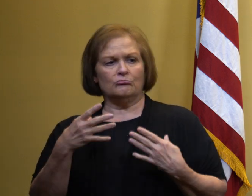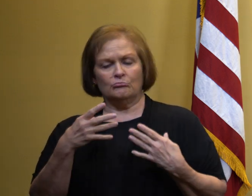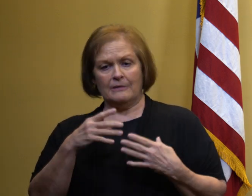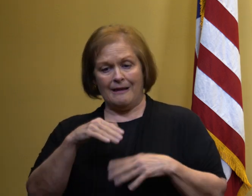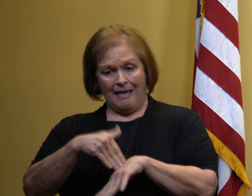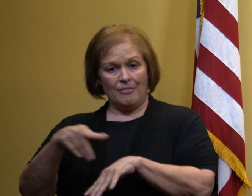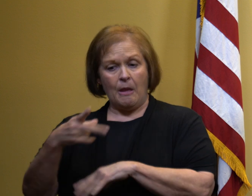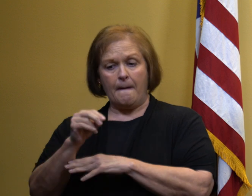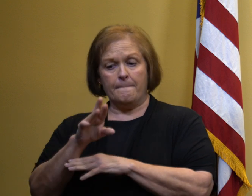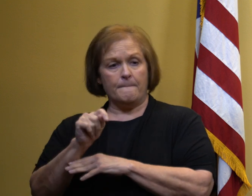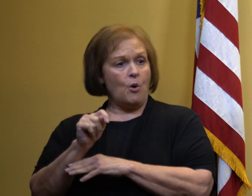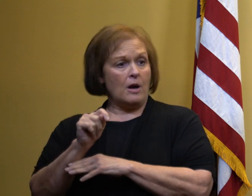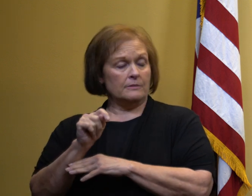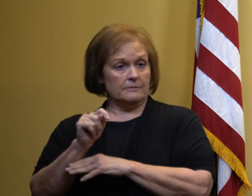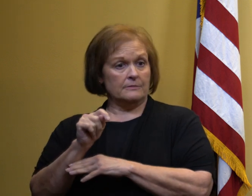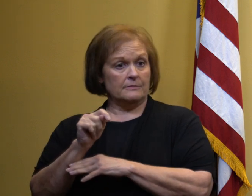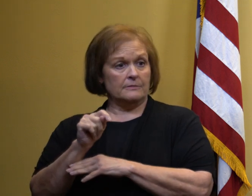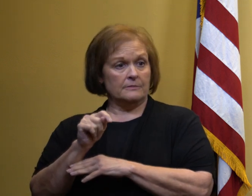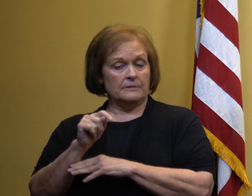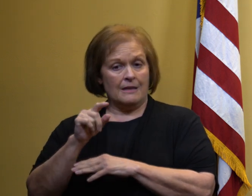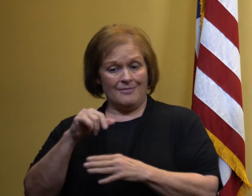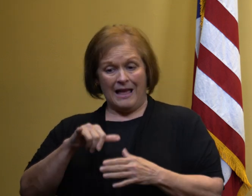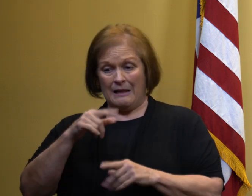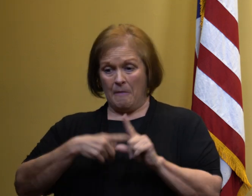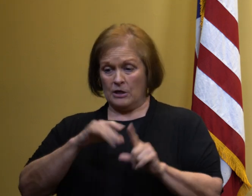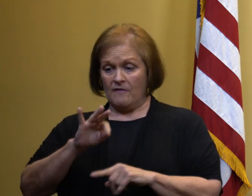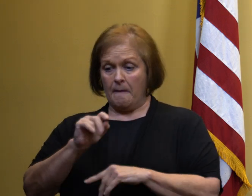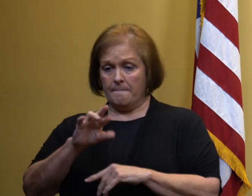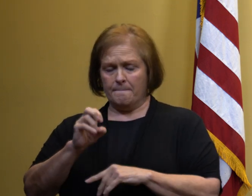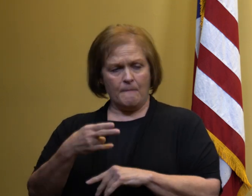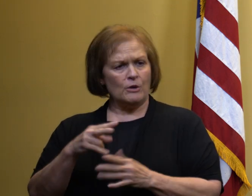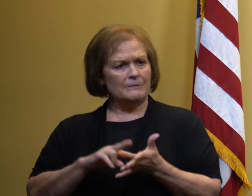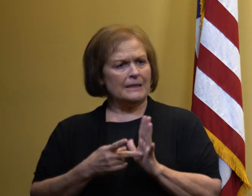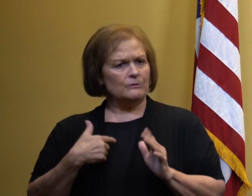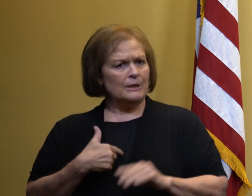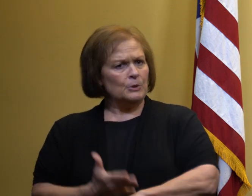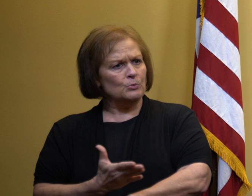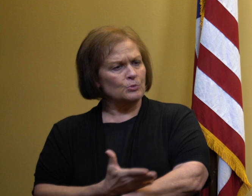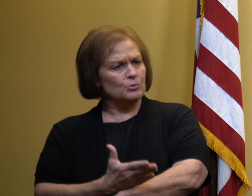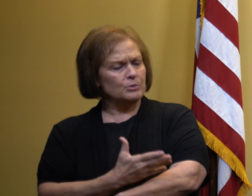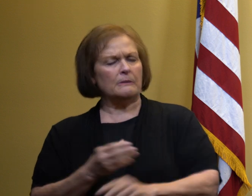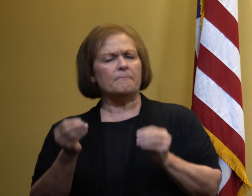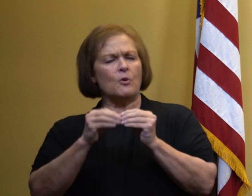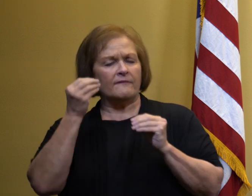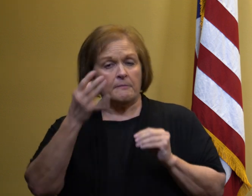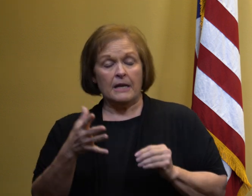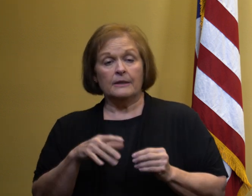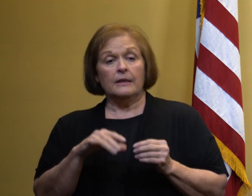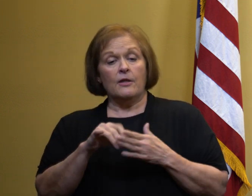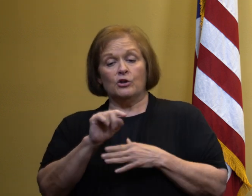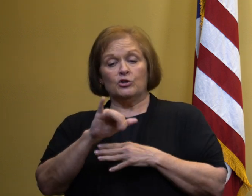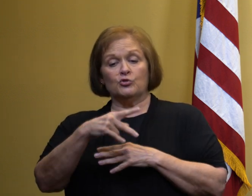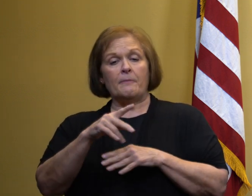at the port for the month of March. This is huge. Going a little bit deeper,